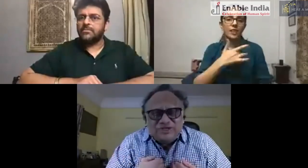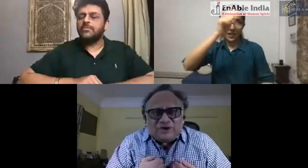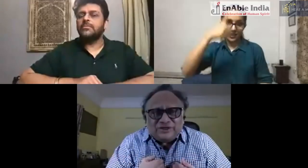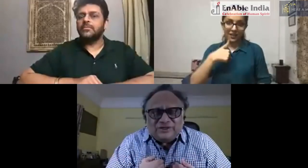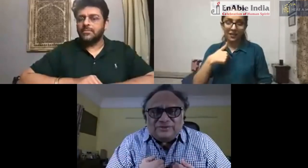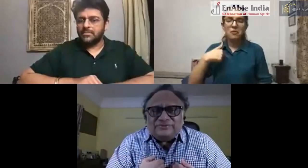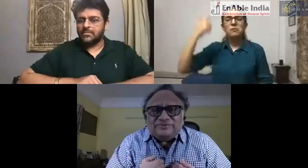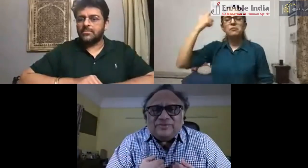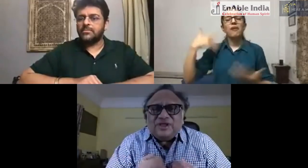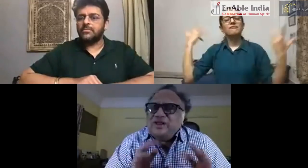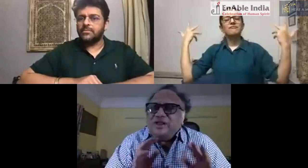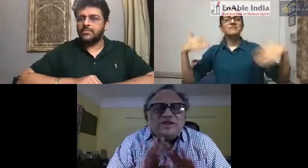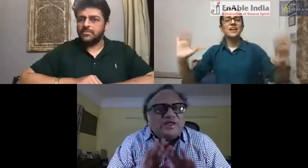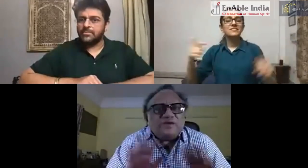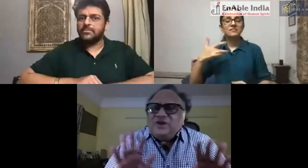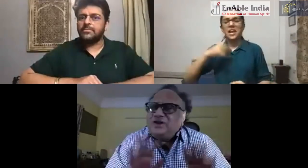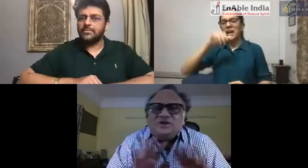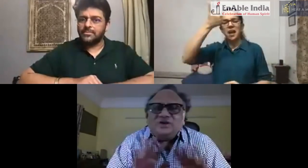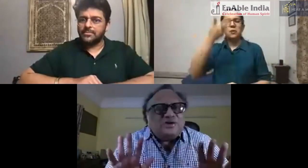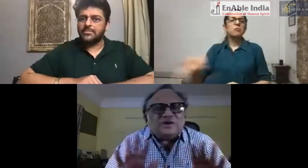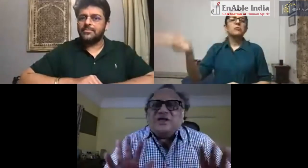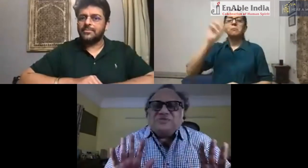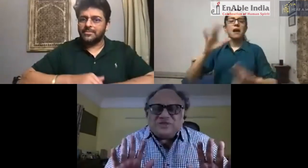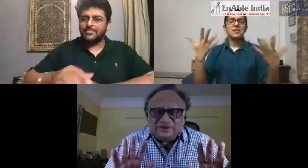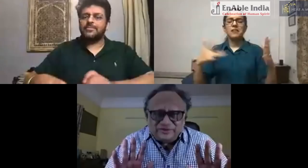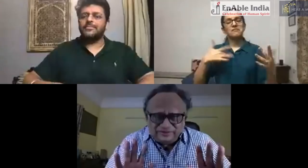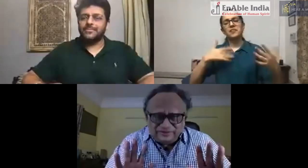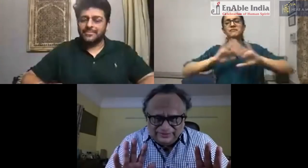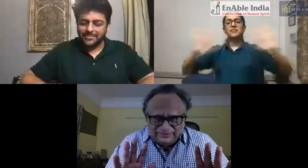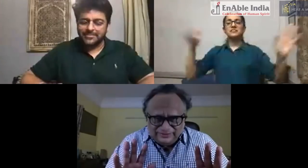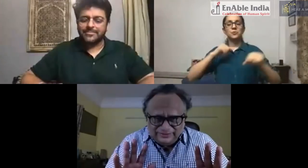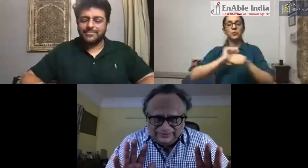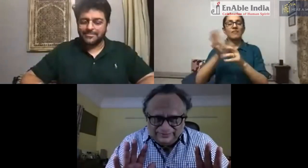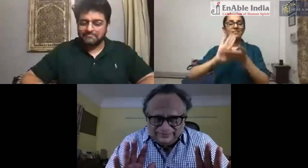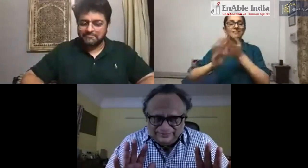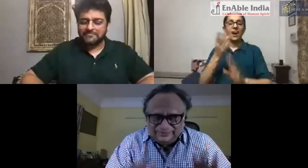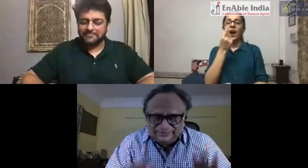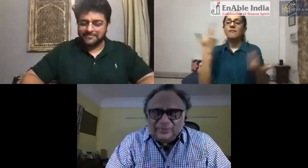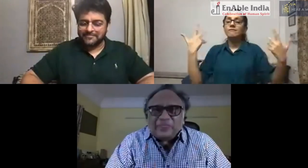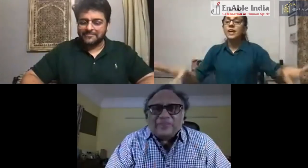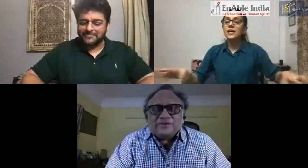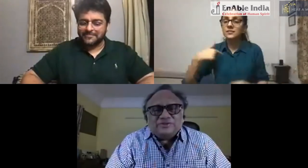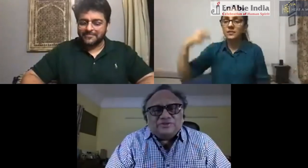We thought India will not have second wave.